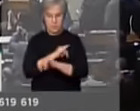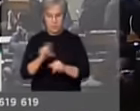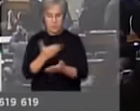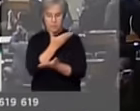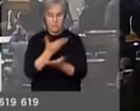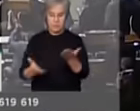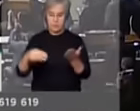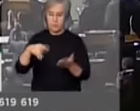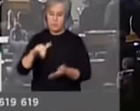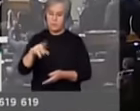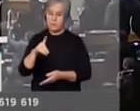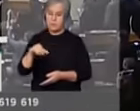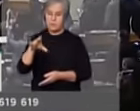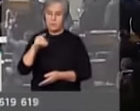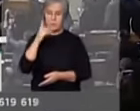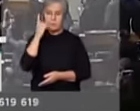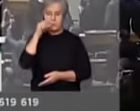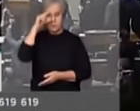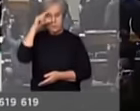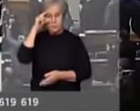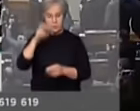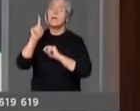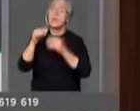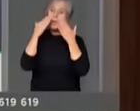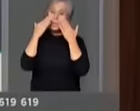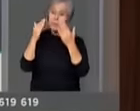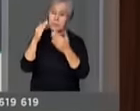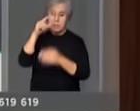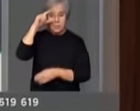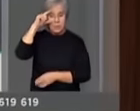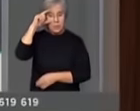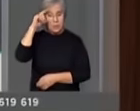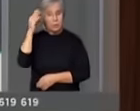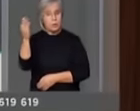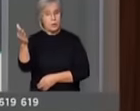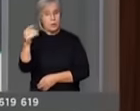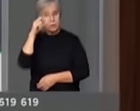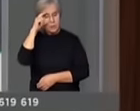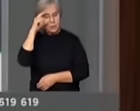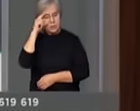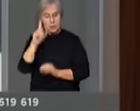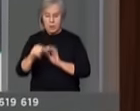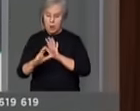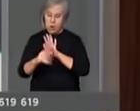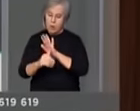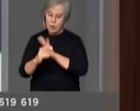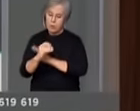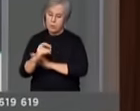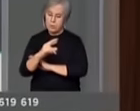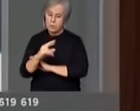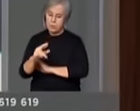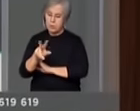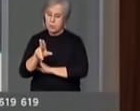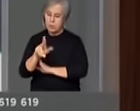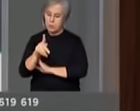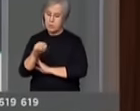A lively and often venomous debate preceded the vote. Eduardo Cunha é corrupto. One MP made an